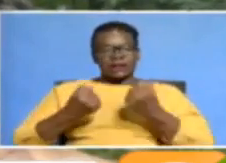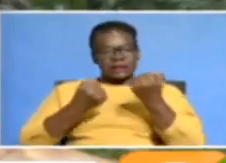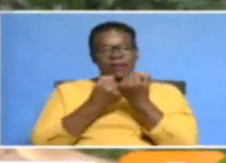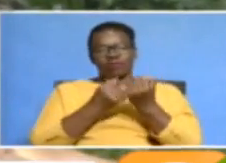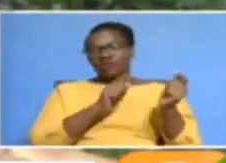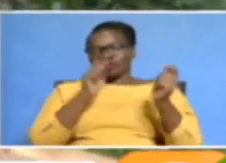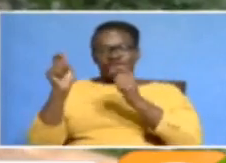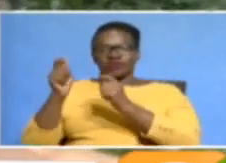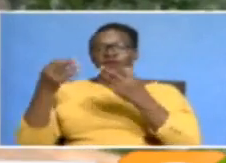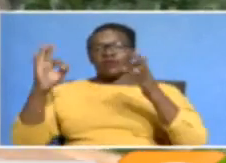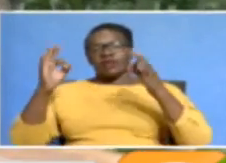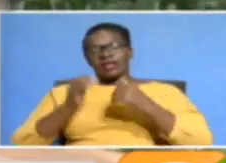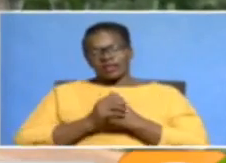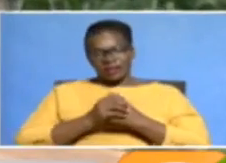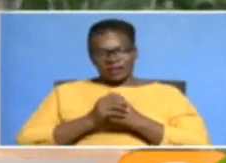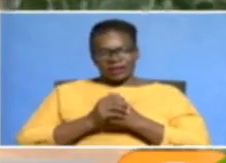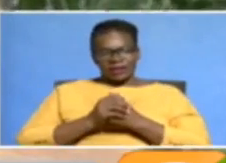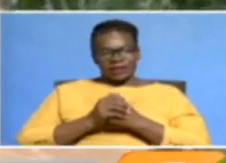bure.